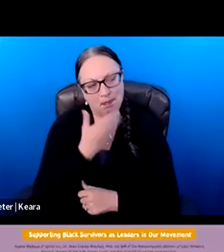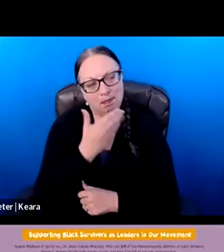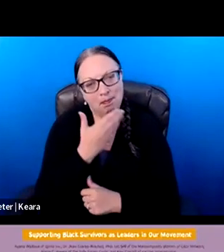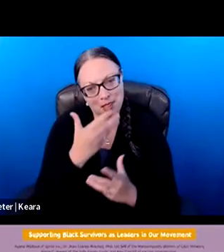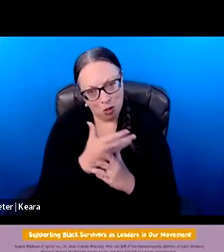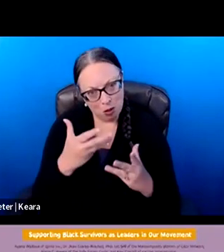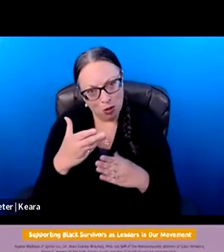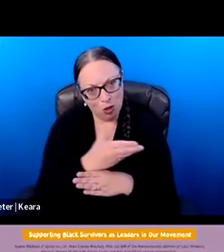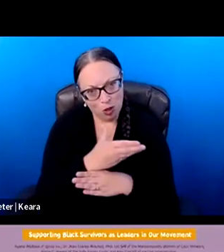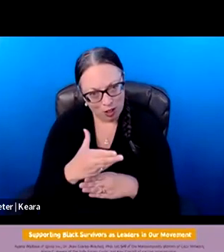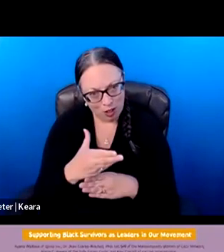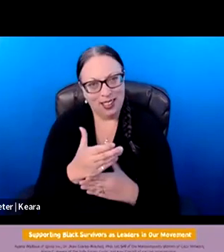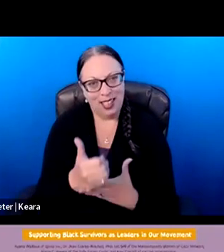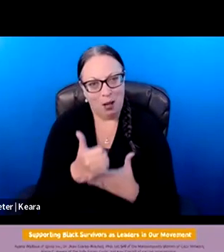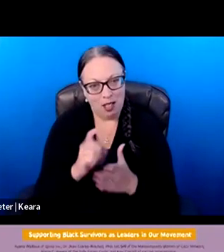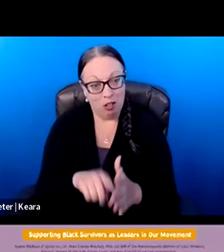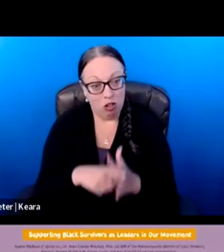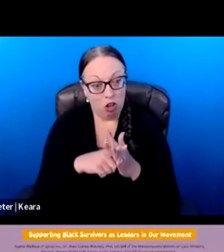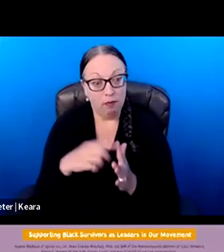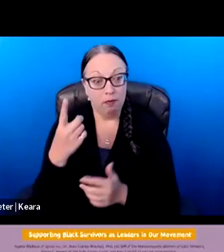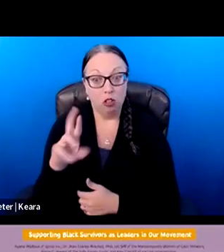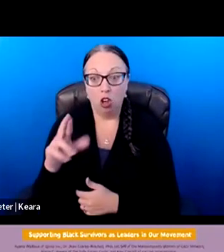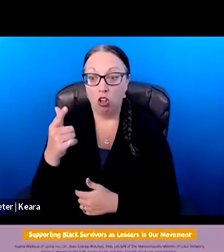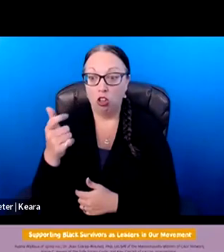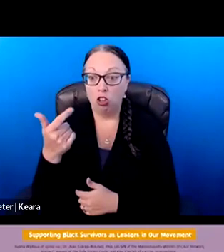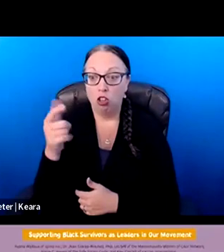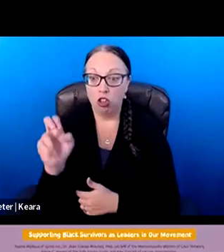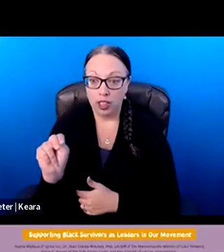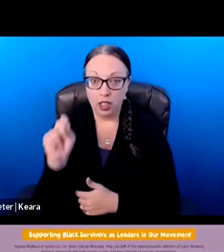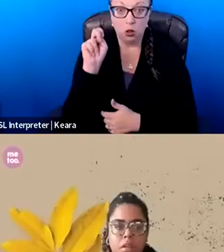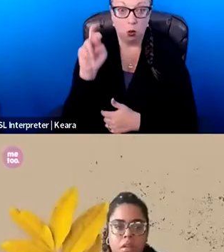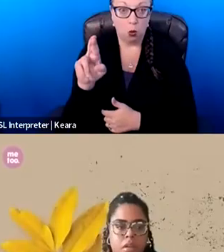and for getting us started. Dr. Jean or Alana?